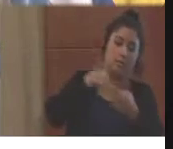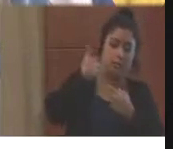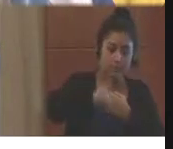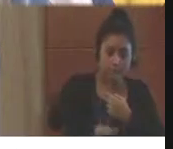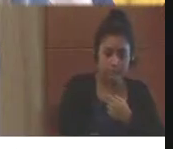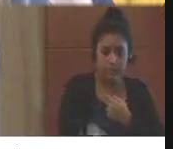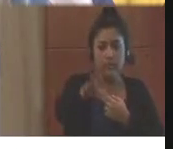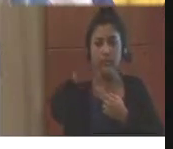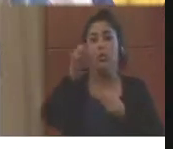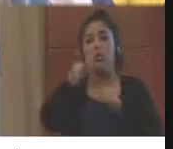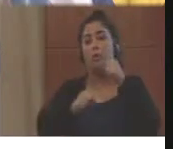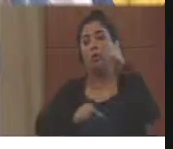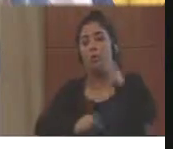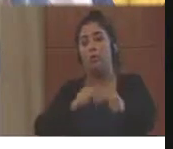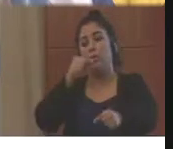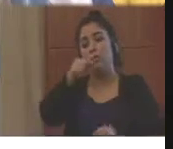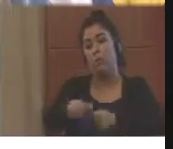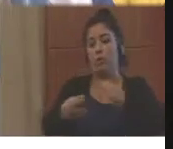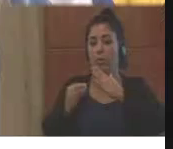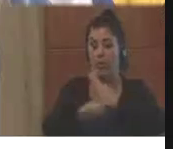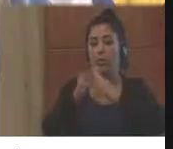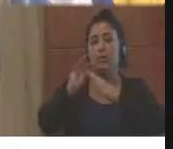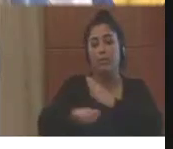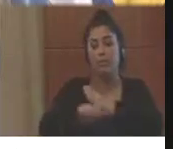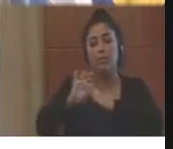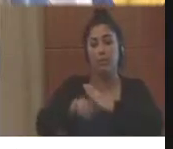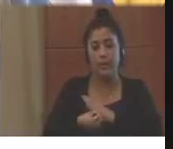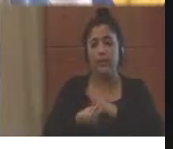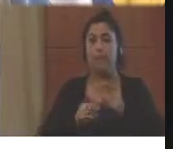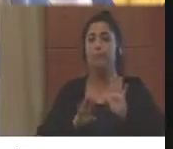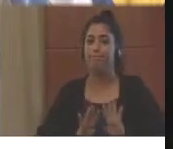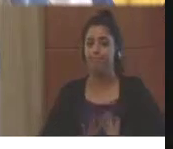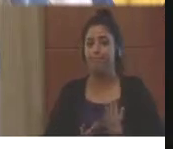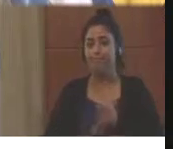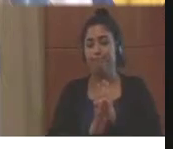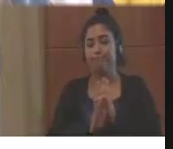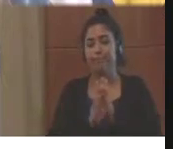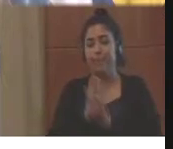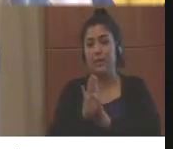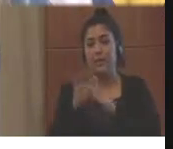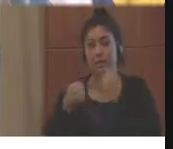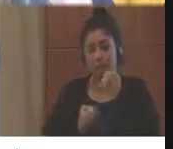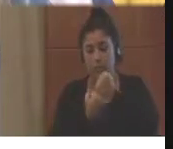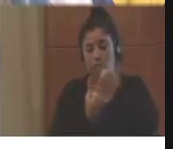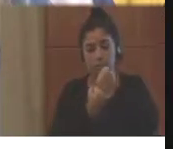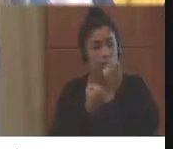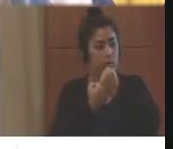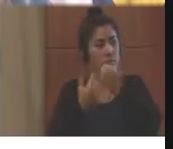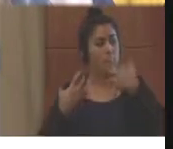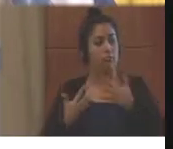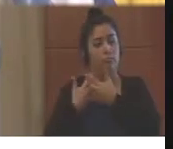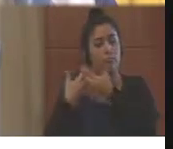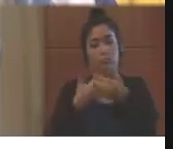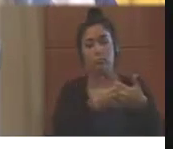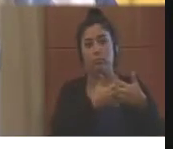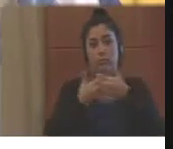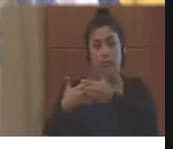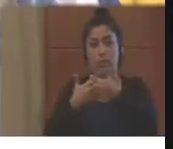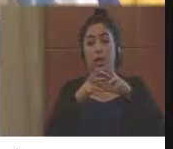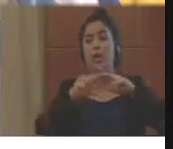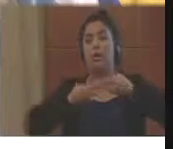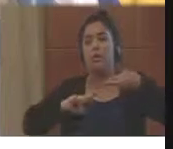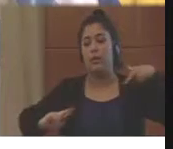cooperation with local authorities and their networks in the region to expand our voluntary contributions